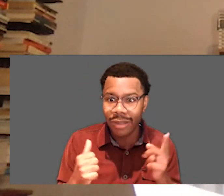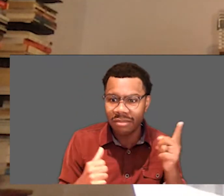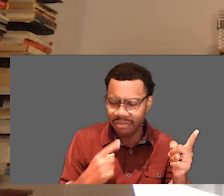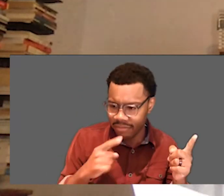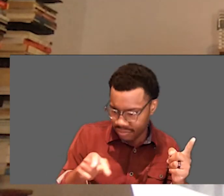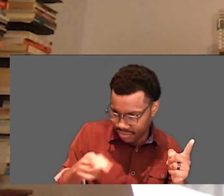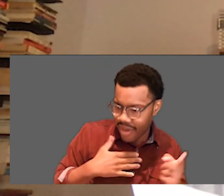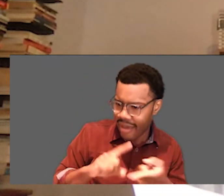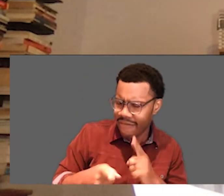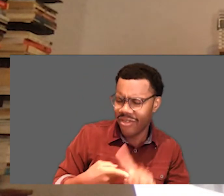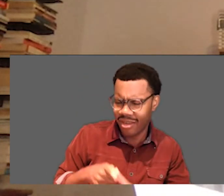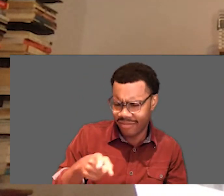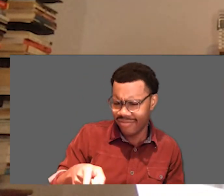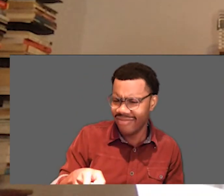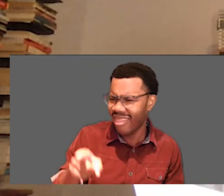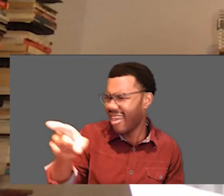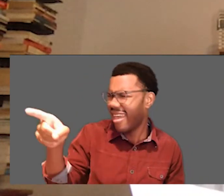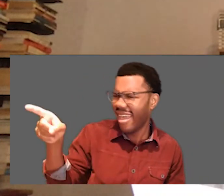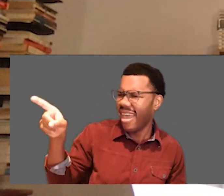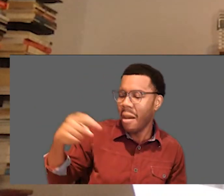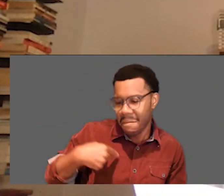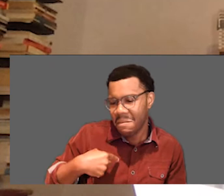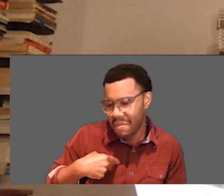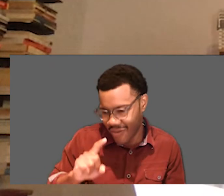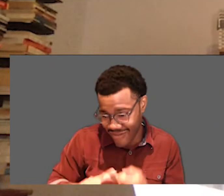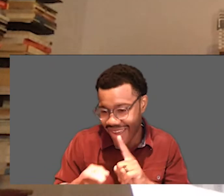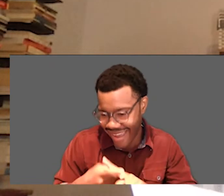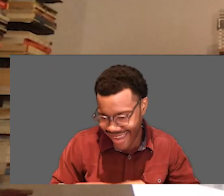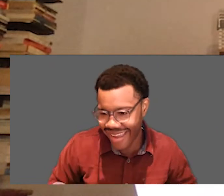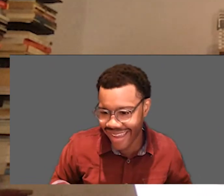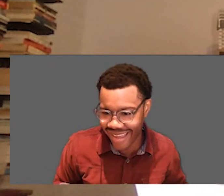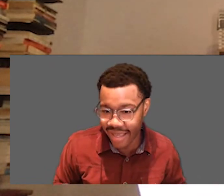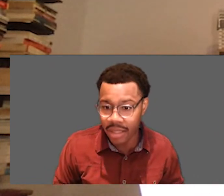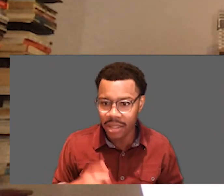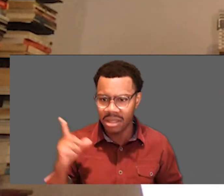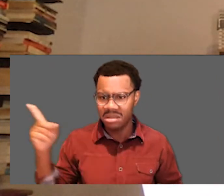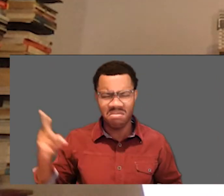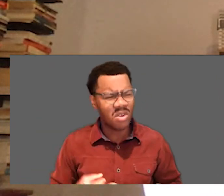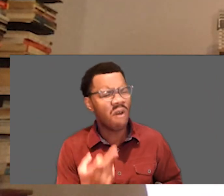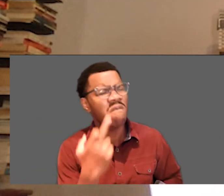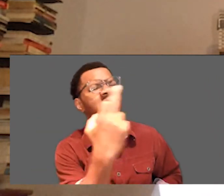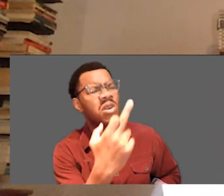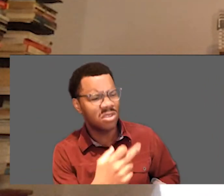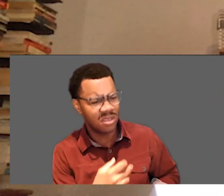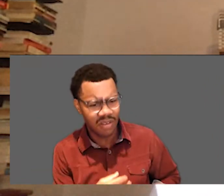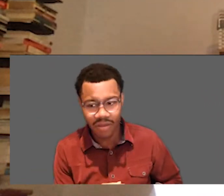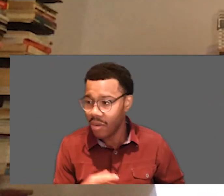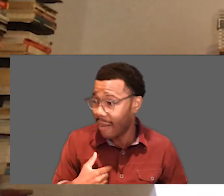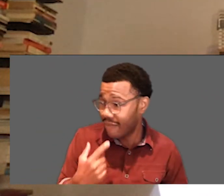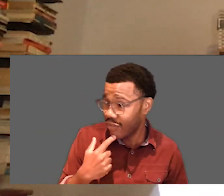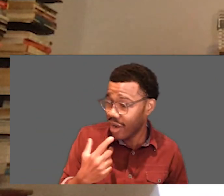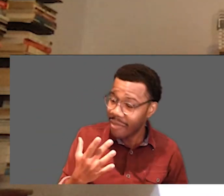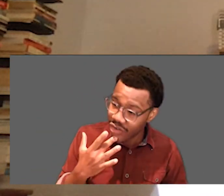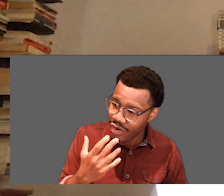friend, said he was a lot nicer than those other guys. He was told to go fuck himself, and he called back, "I'd rather fuck